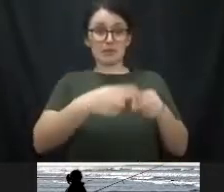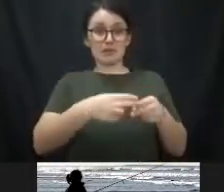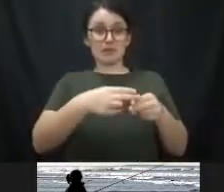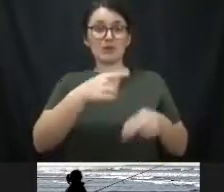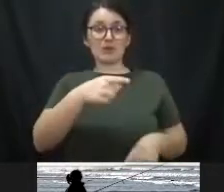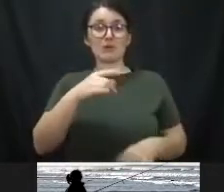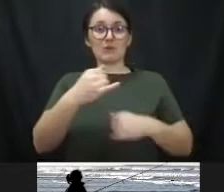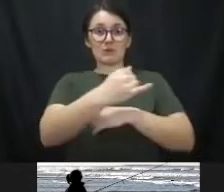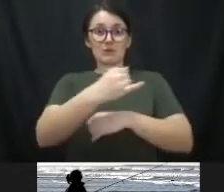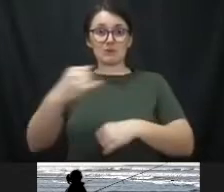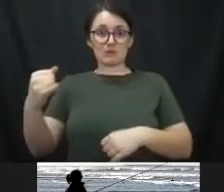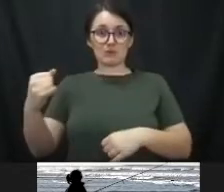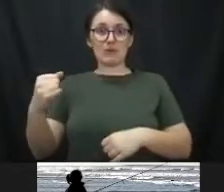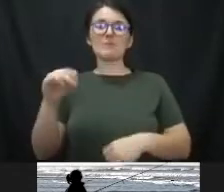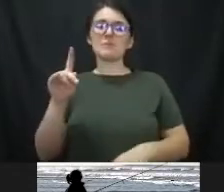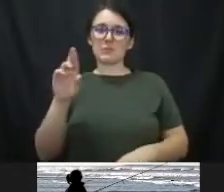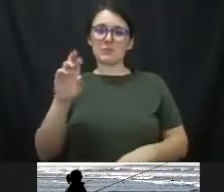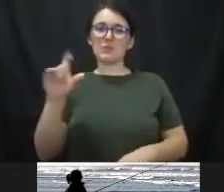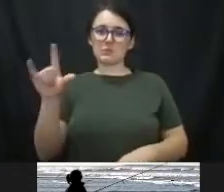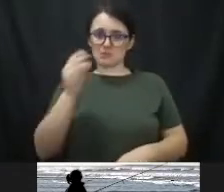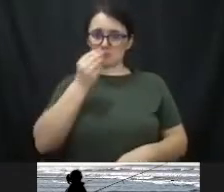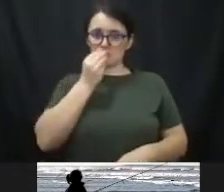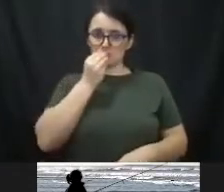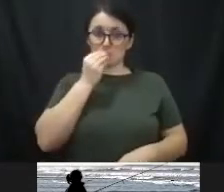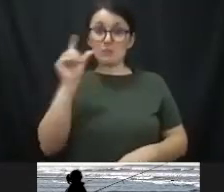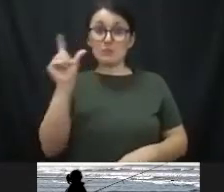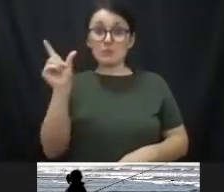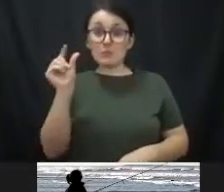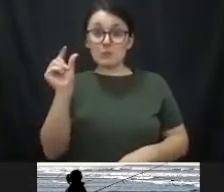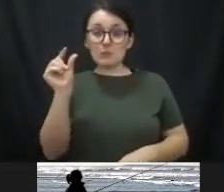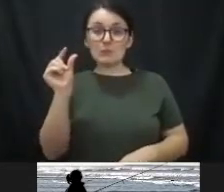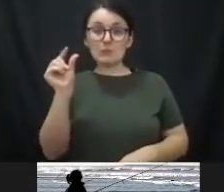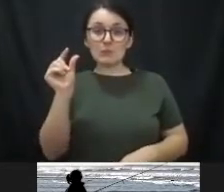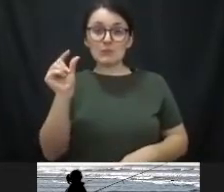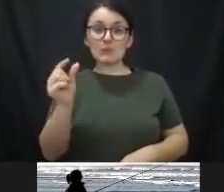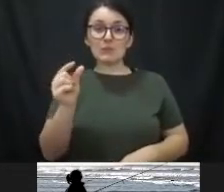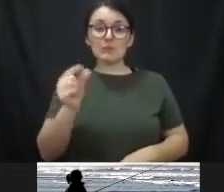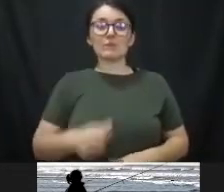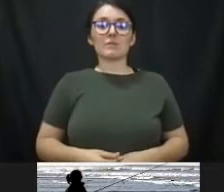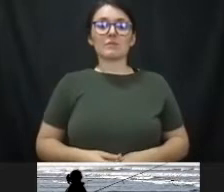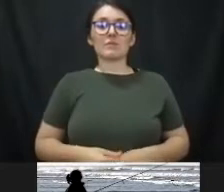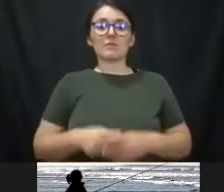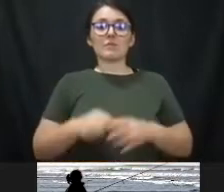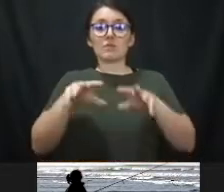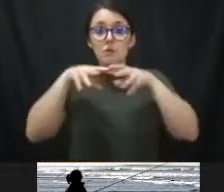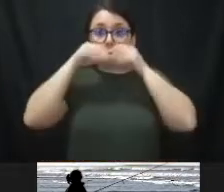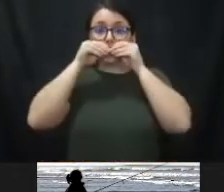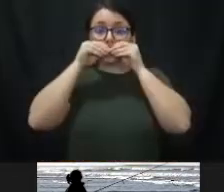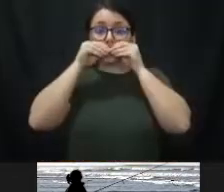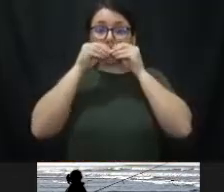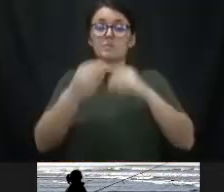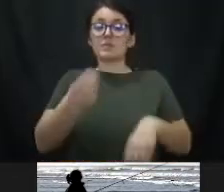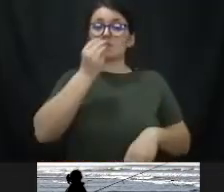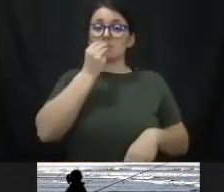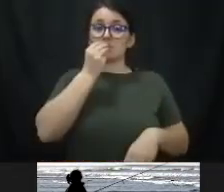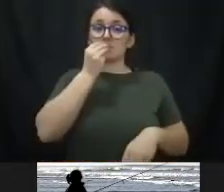similar to this krill. Very tiny. I mean, they're like, and then they lift their